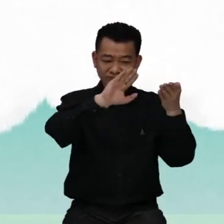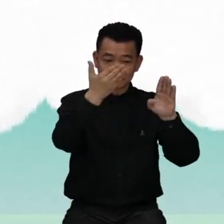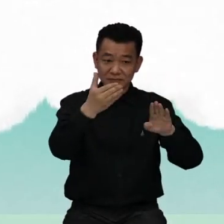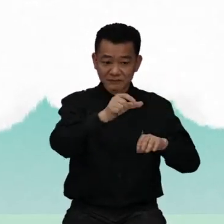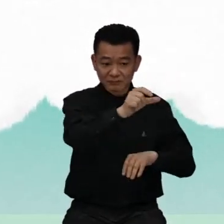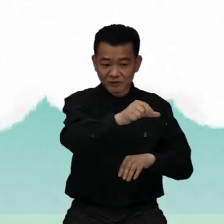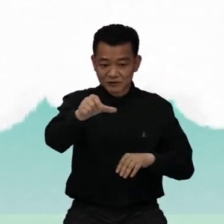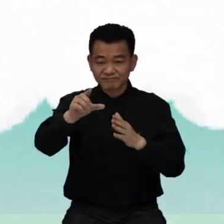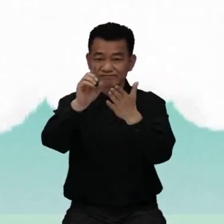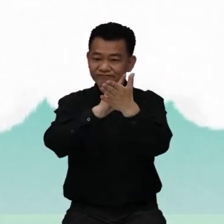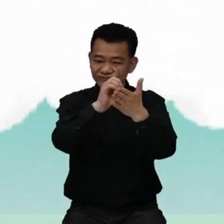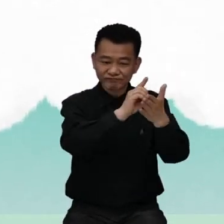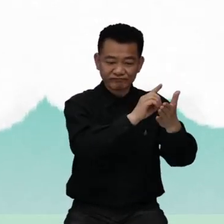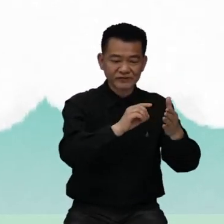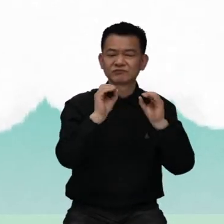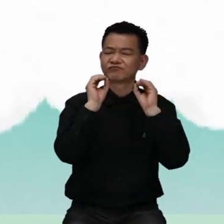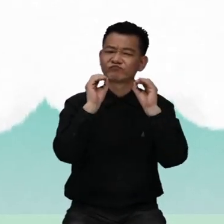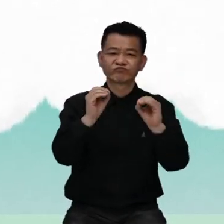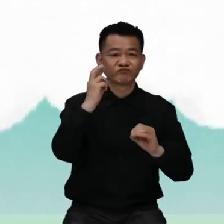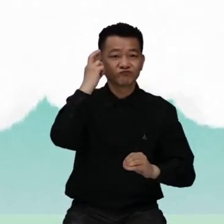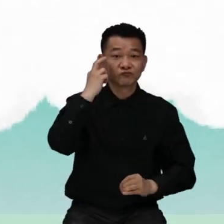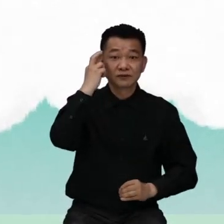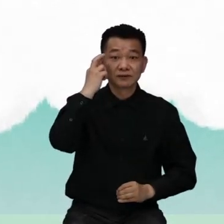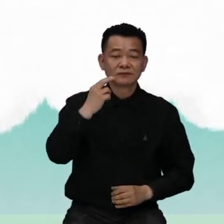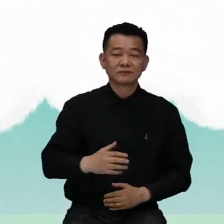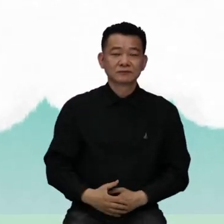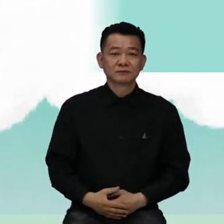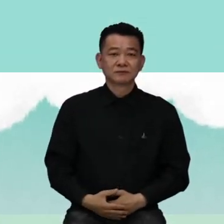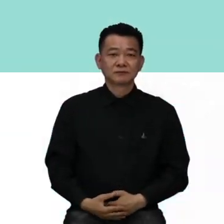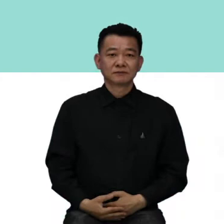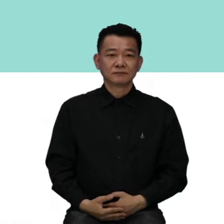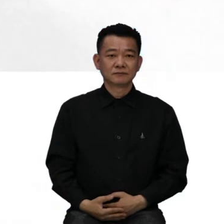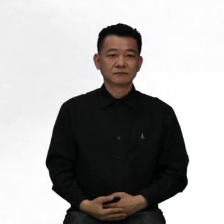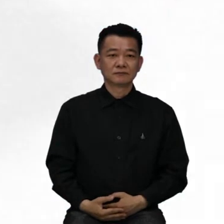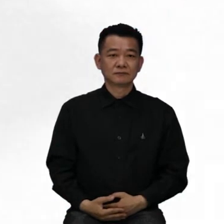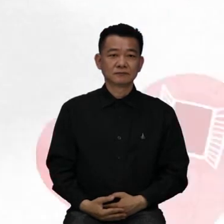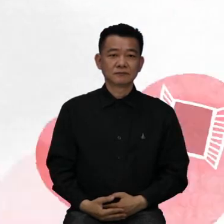Being different can't be the reason for discrimination.